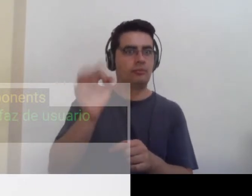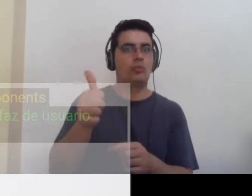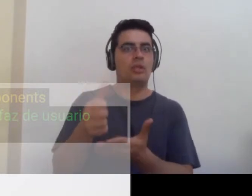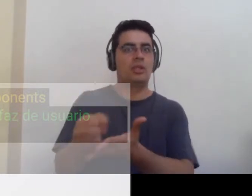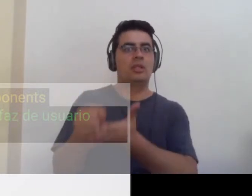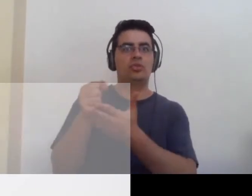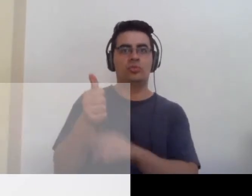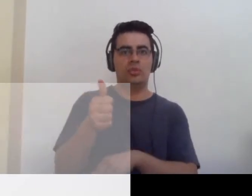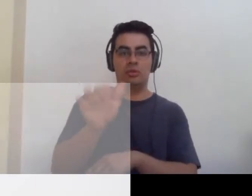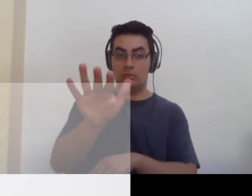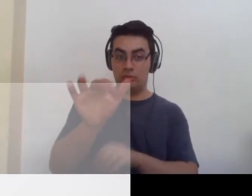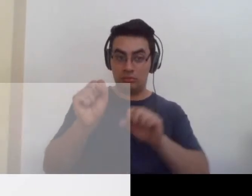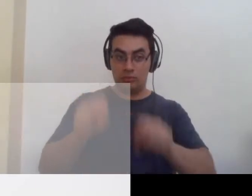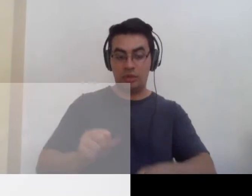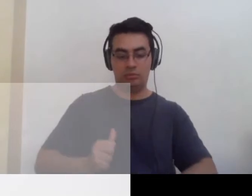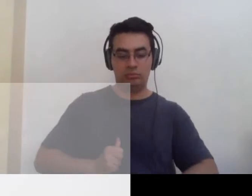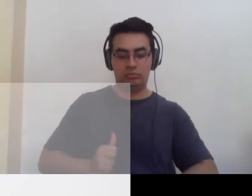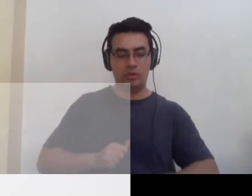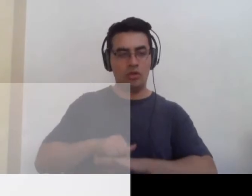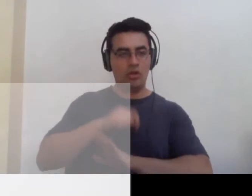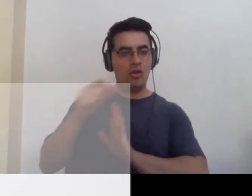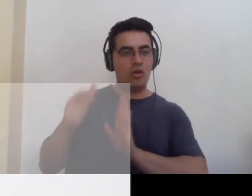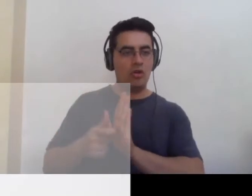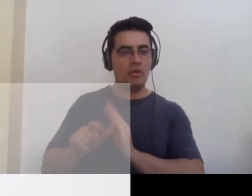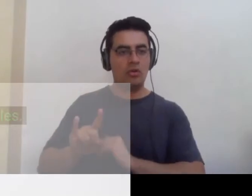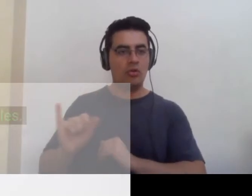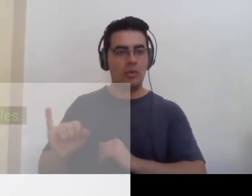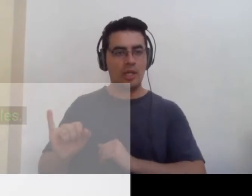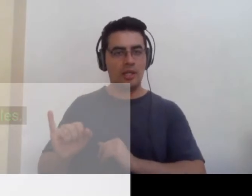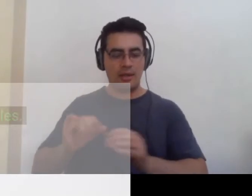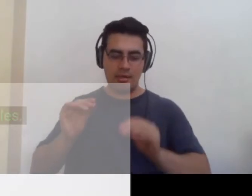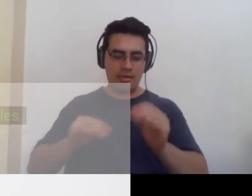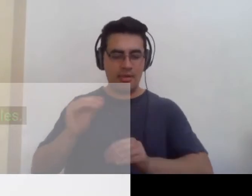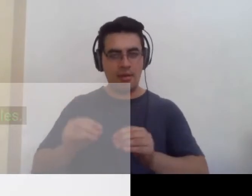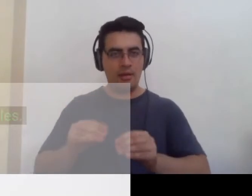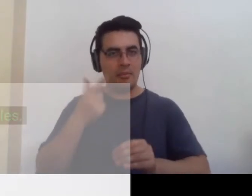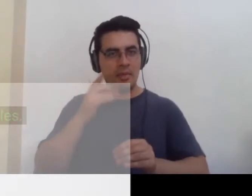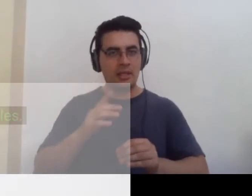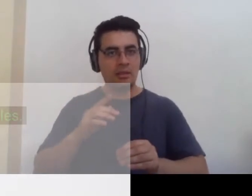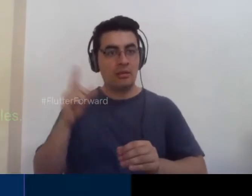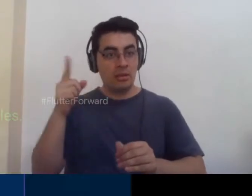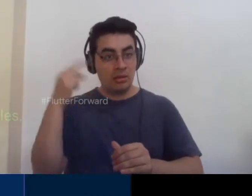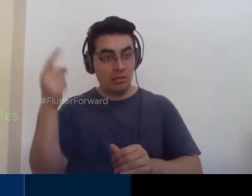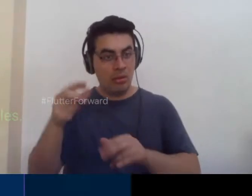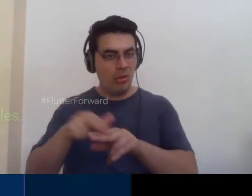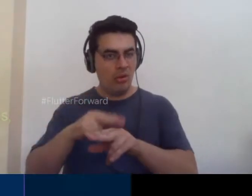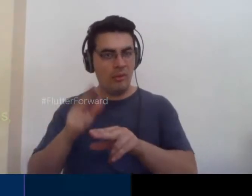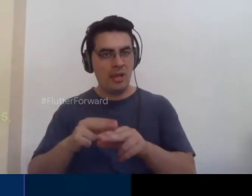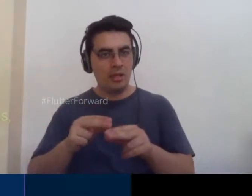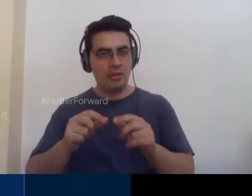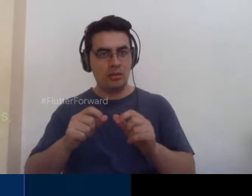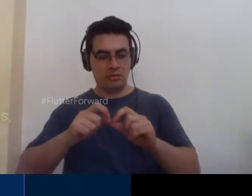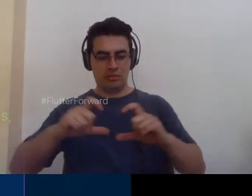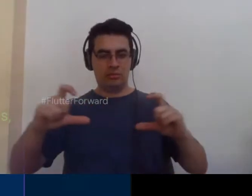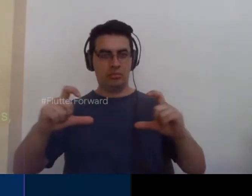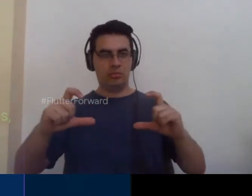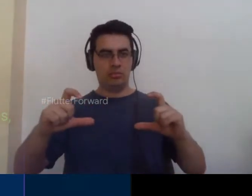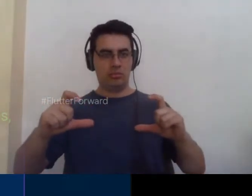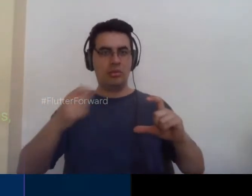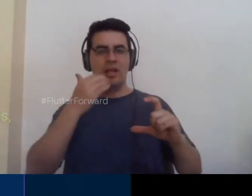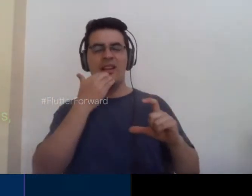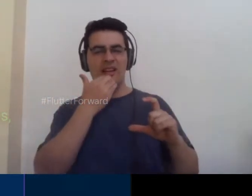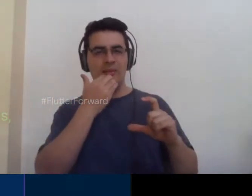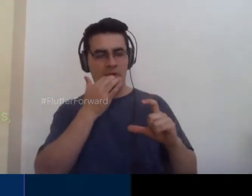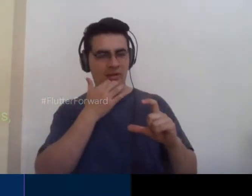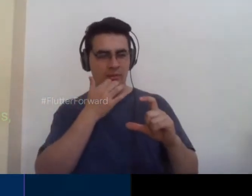UI components that don't look like conventional buttons or switches or sliders. Just to scratch the surface of